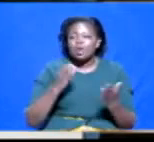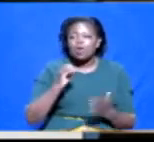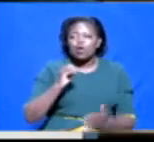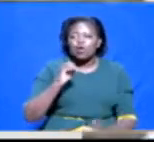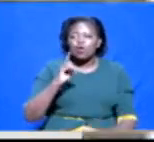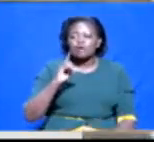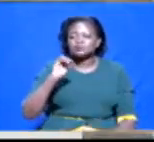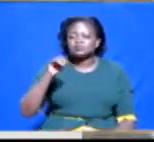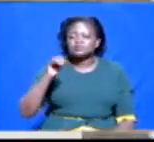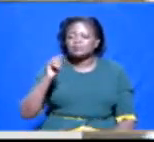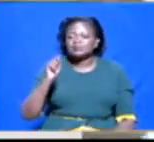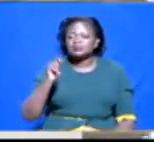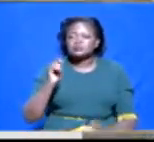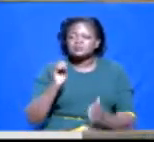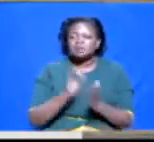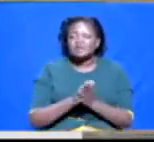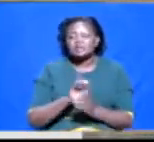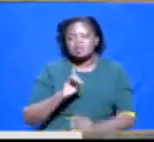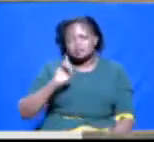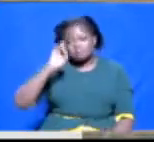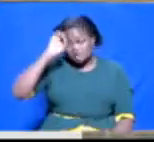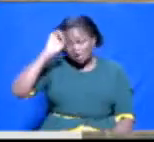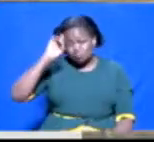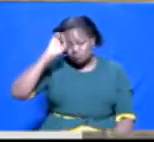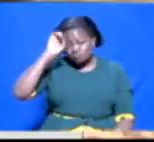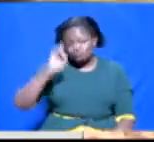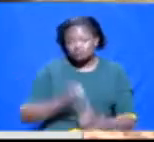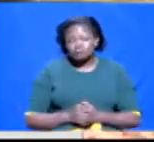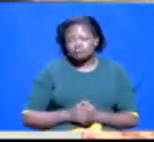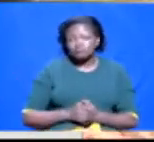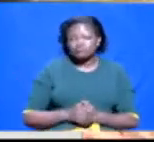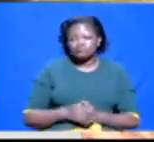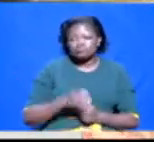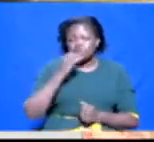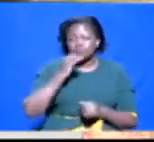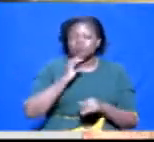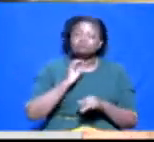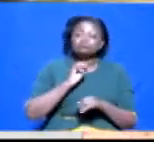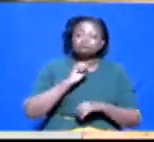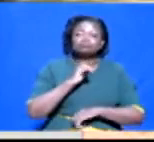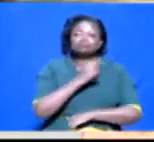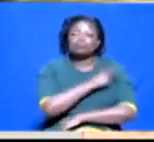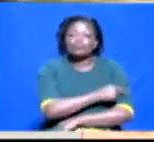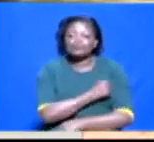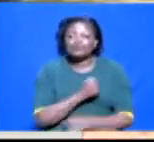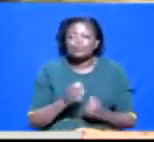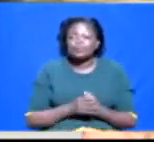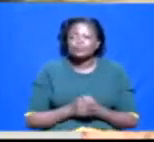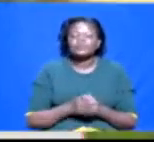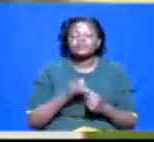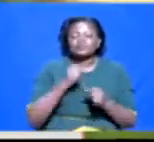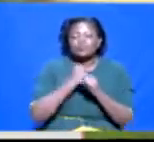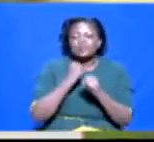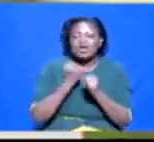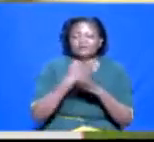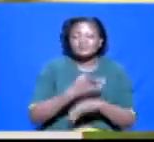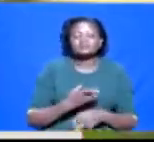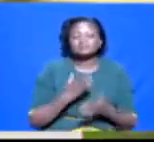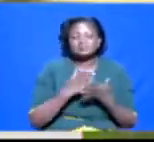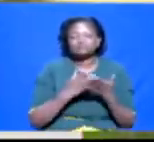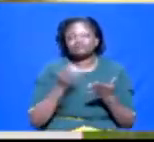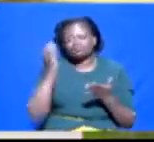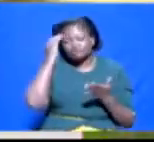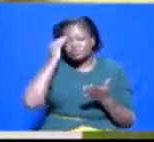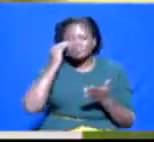Catholic Hospital in Nyahururu, respectively. He said that the tests were done after some students developed coughing problems.